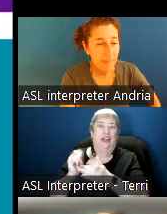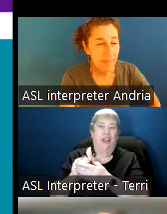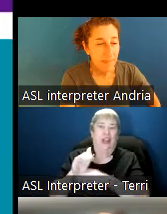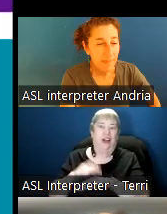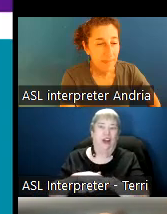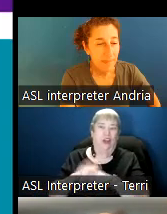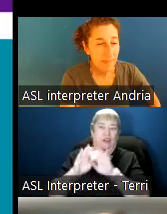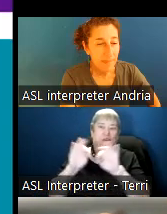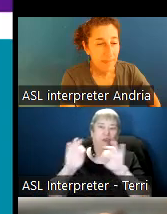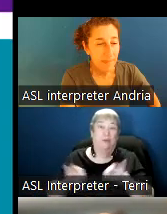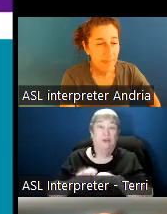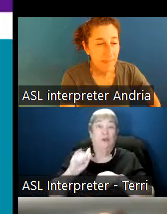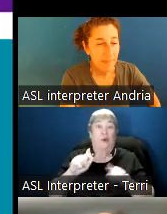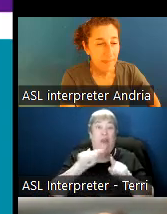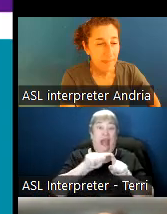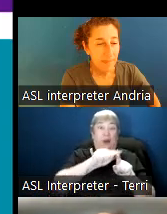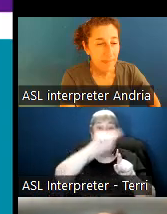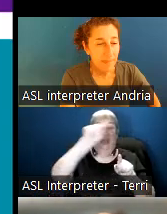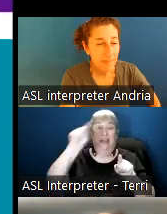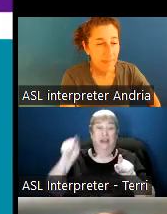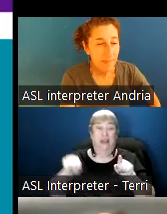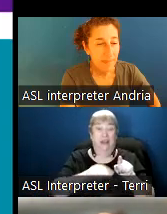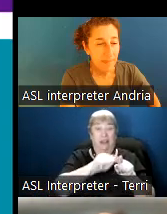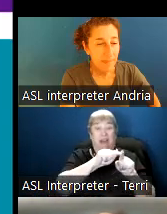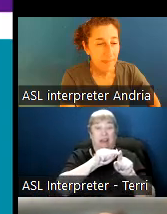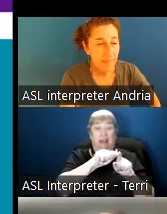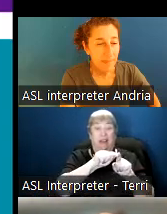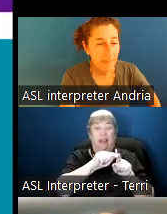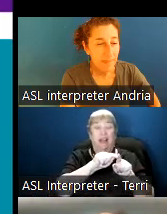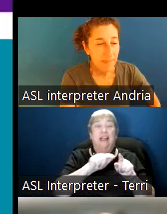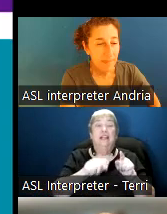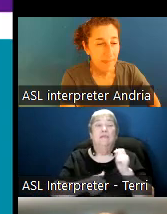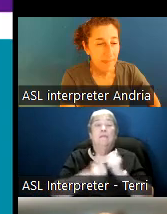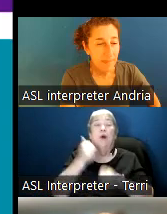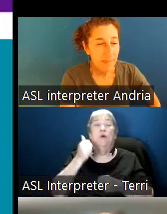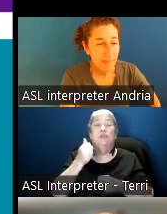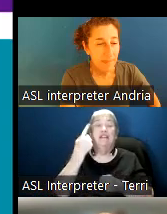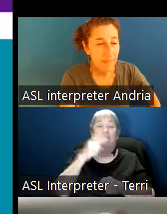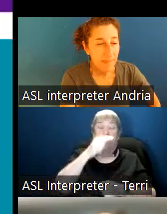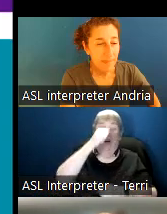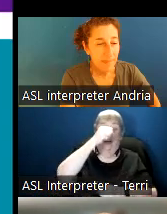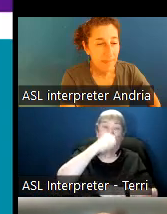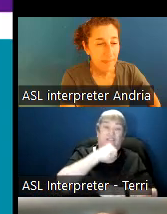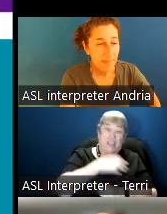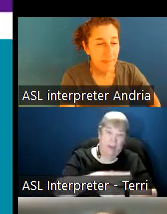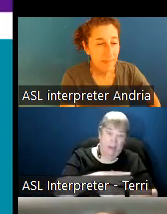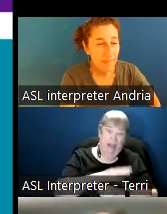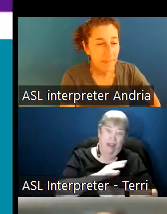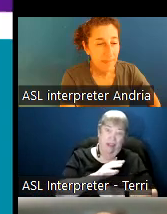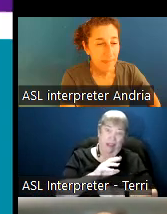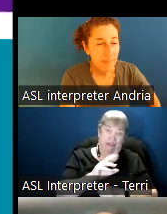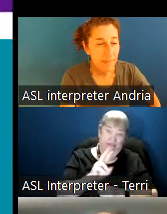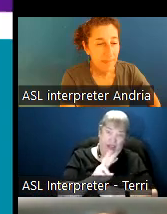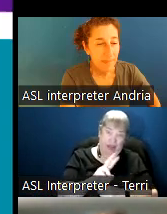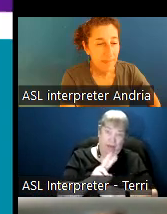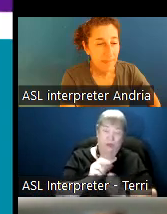control wheel has only been validated on female victims with male perpetrators, which is why there is very gendered language